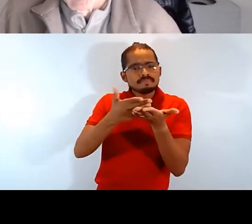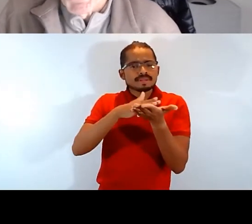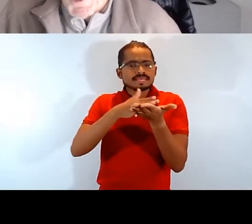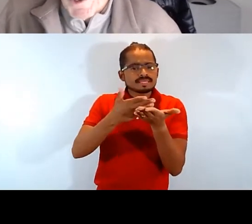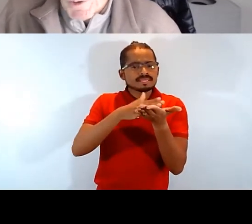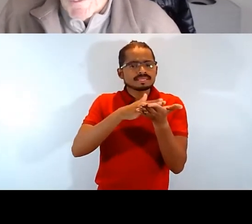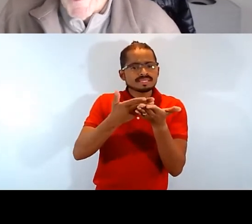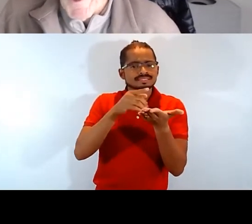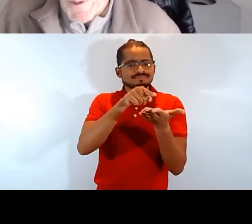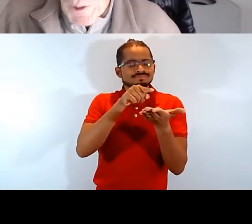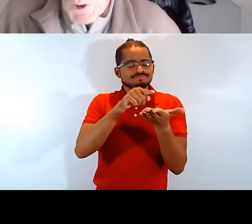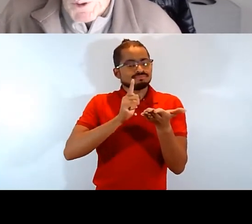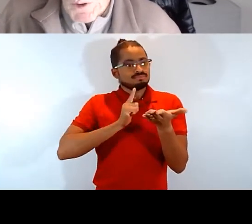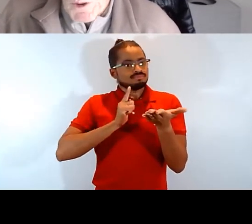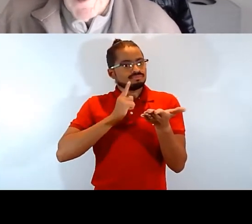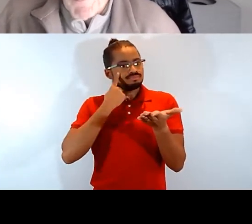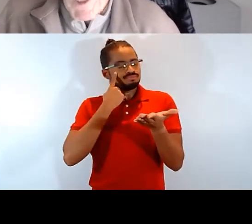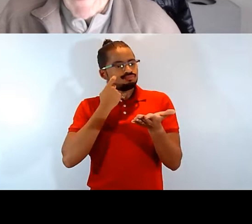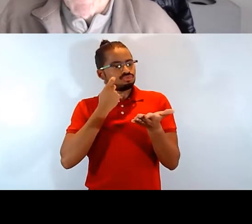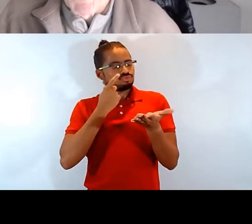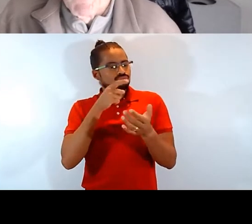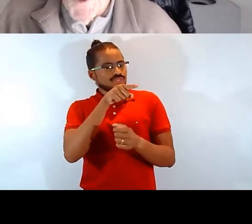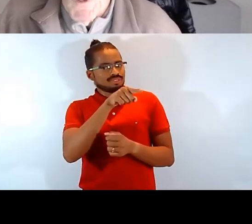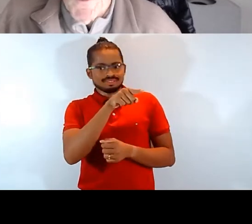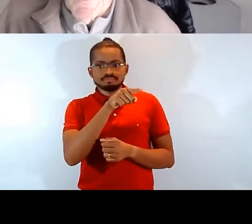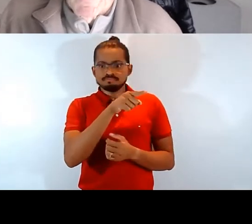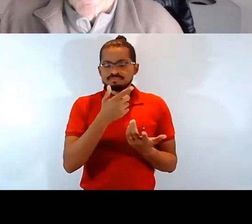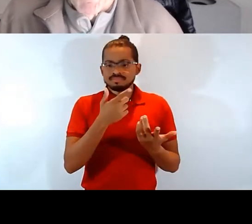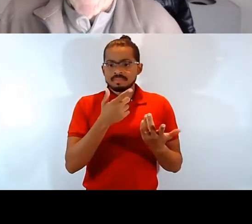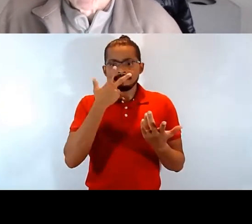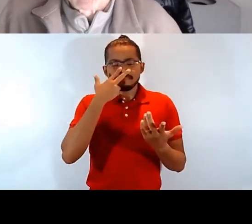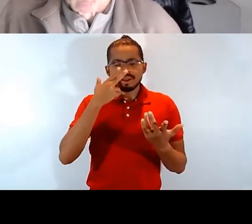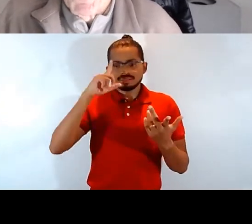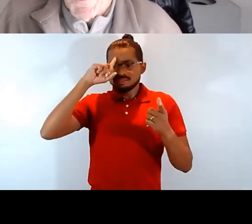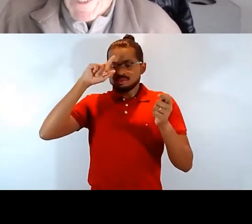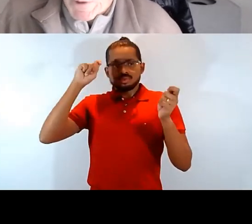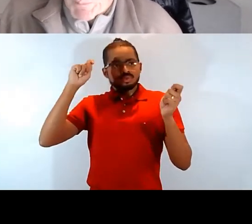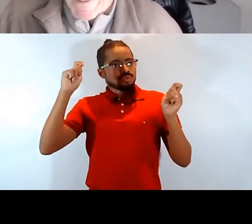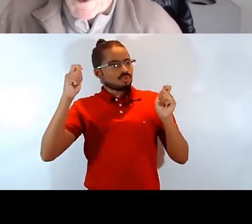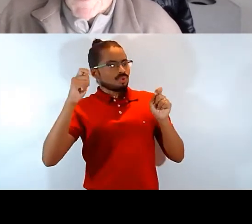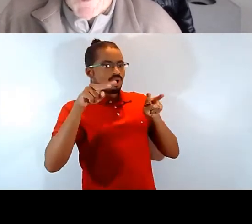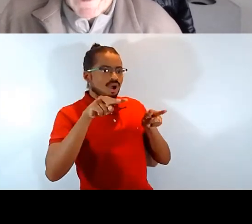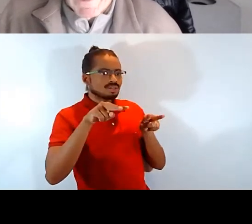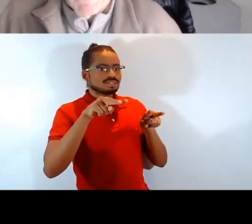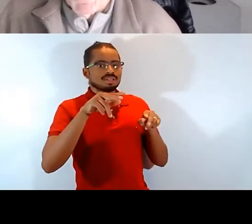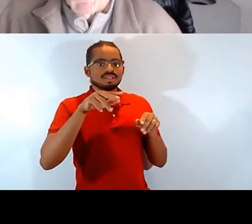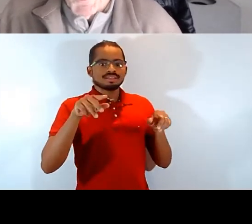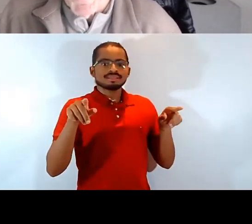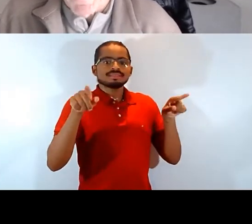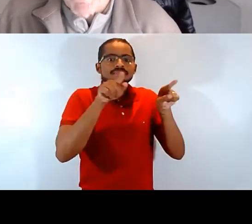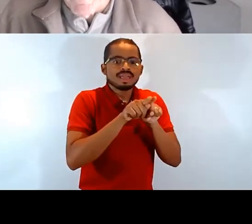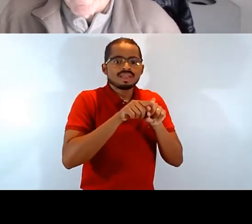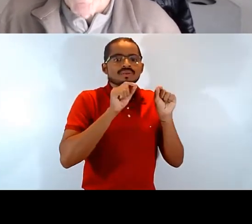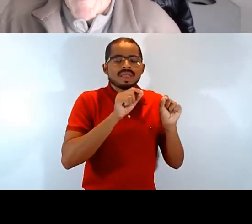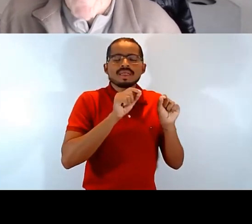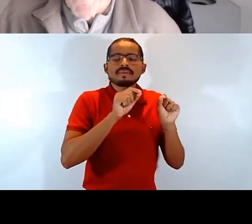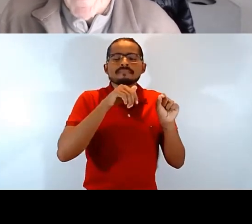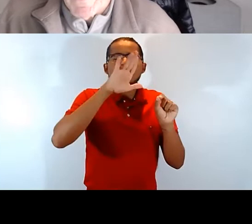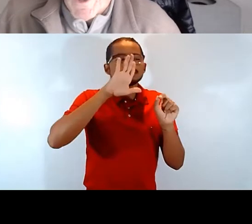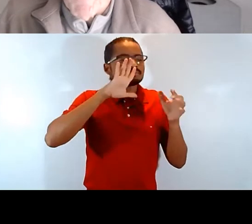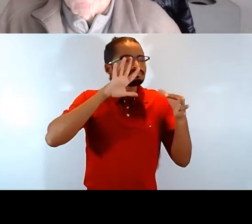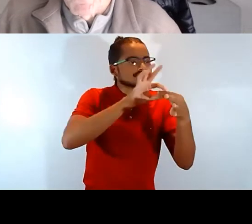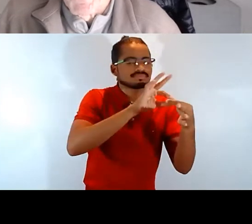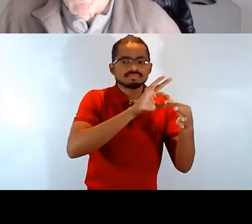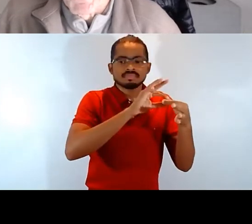get interested, very interested, and perhaps moved by the human aspects of sign language interpreting. And by the